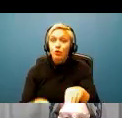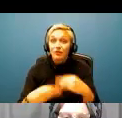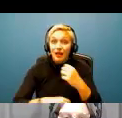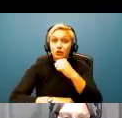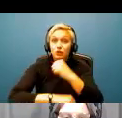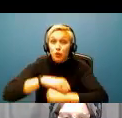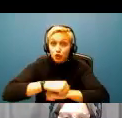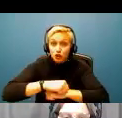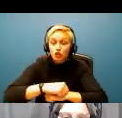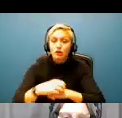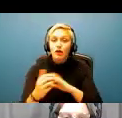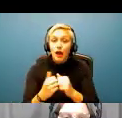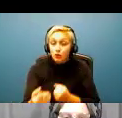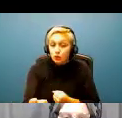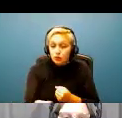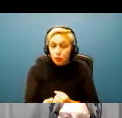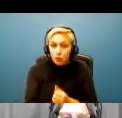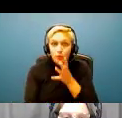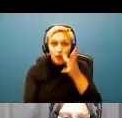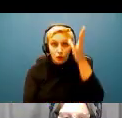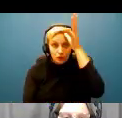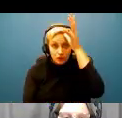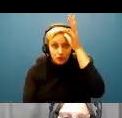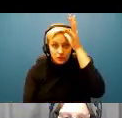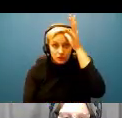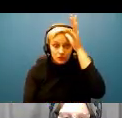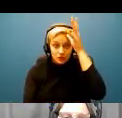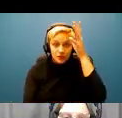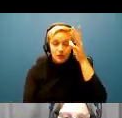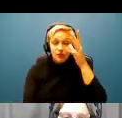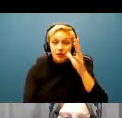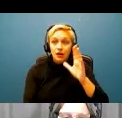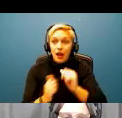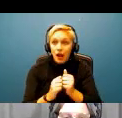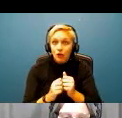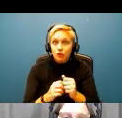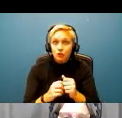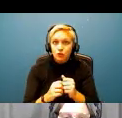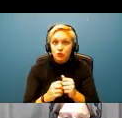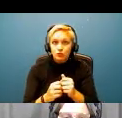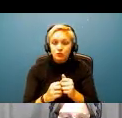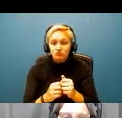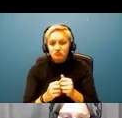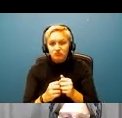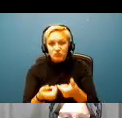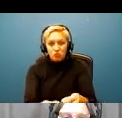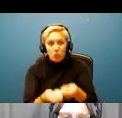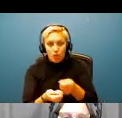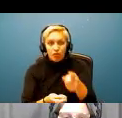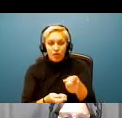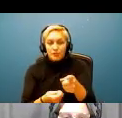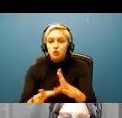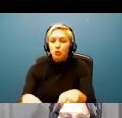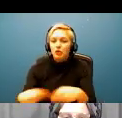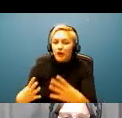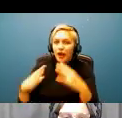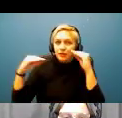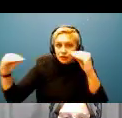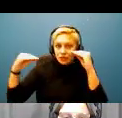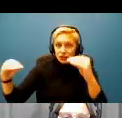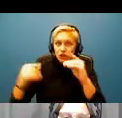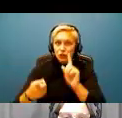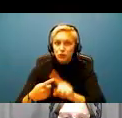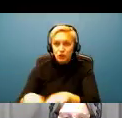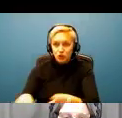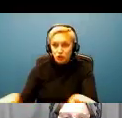supporting parents in delivering some instruction and participating in therapies for this group of students at home